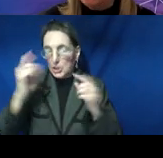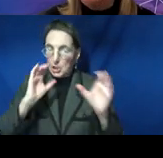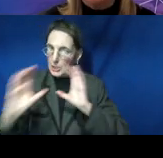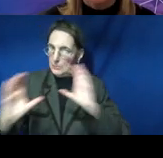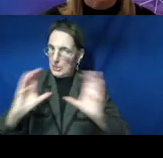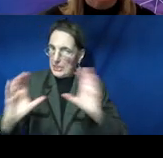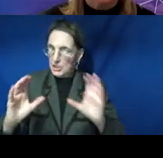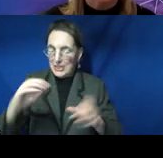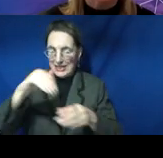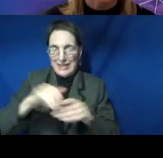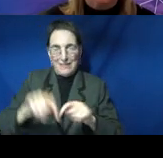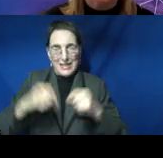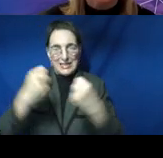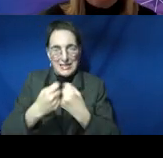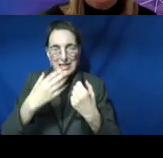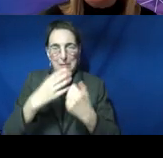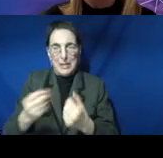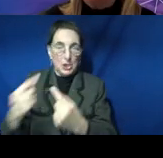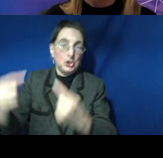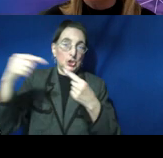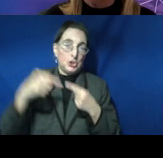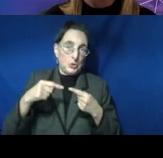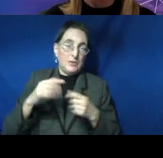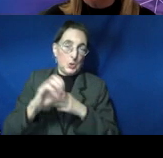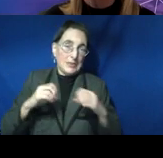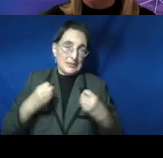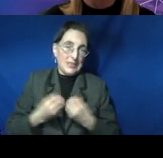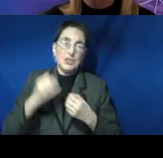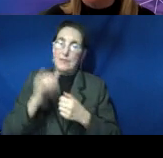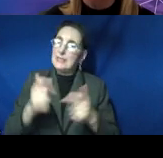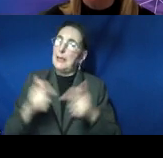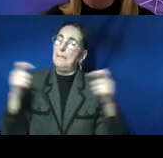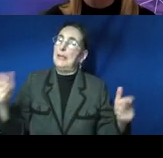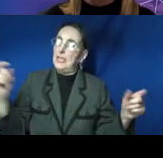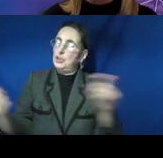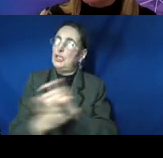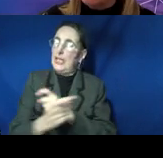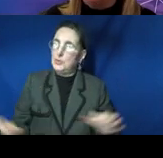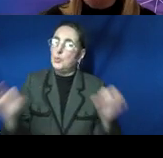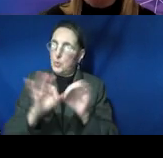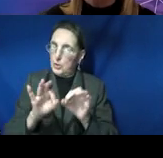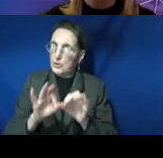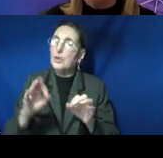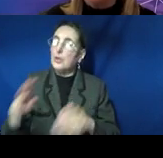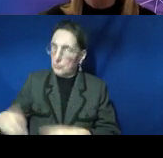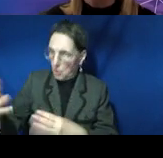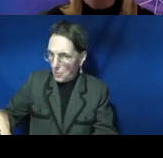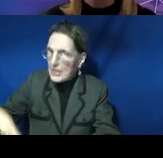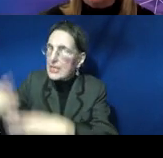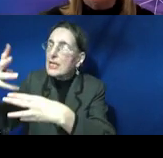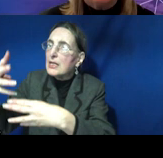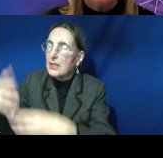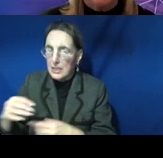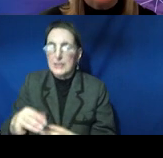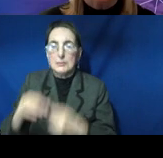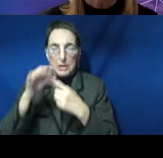and to the organization. So that's a significant change worth going in, particularly for those of you